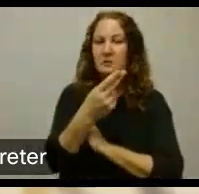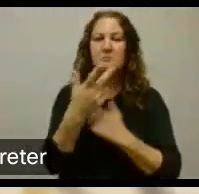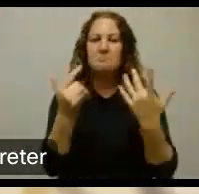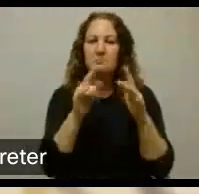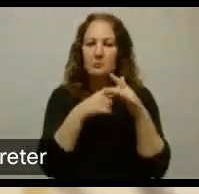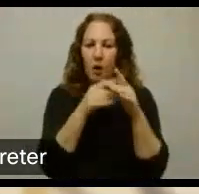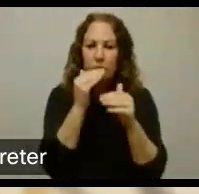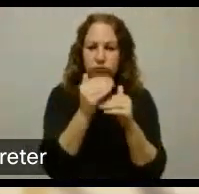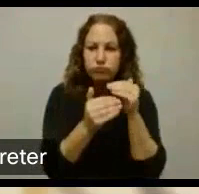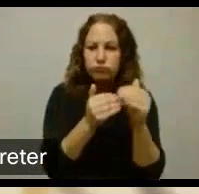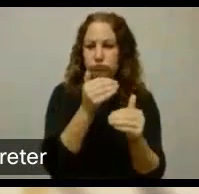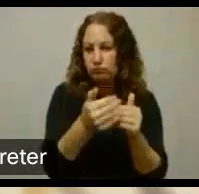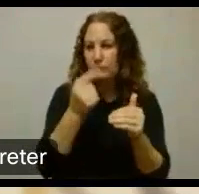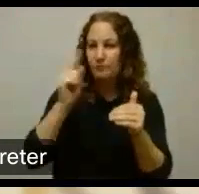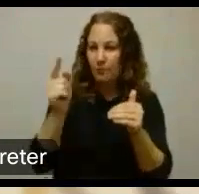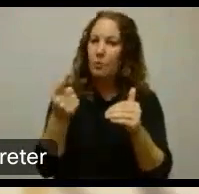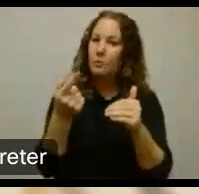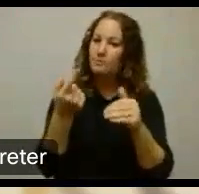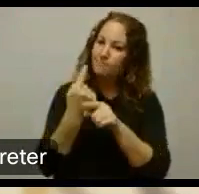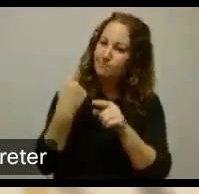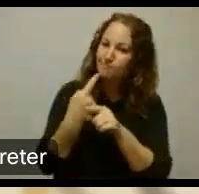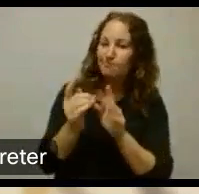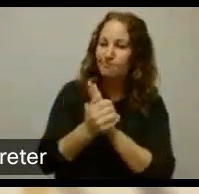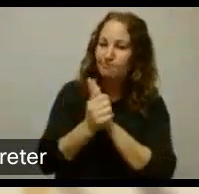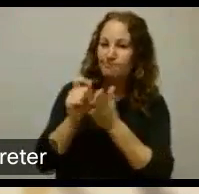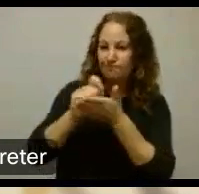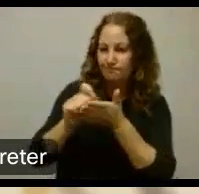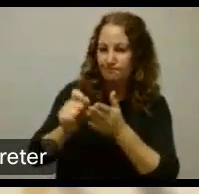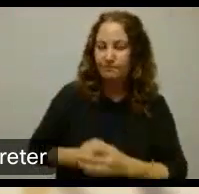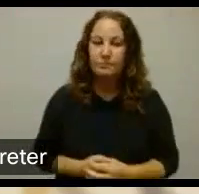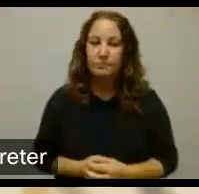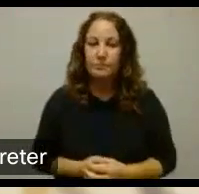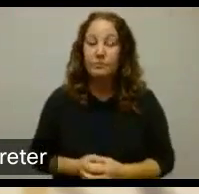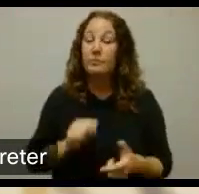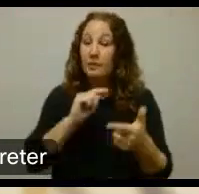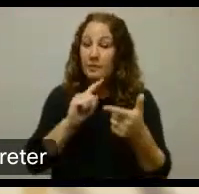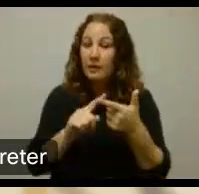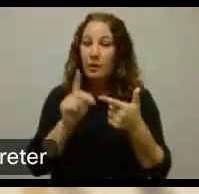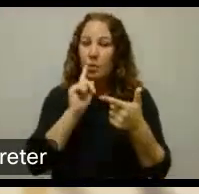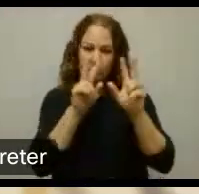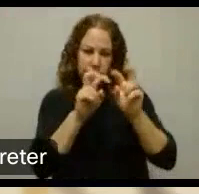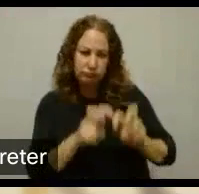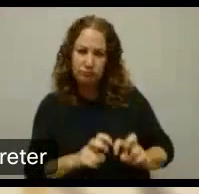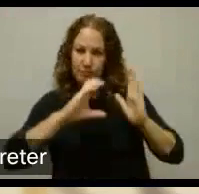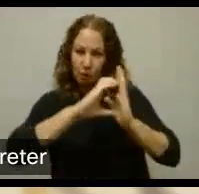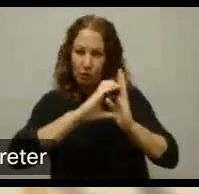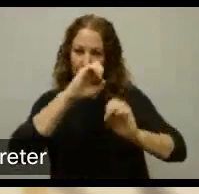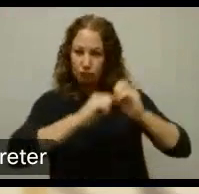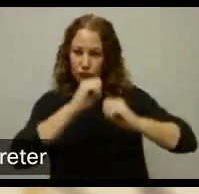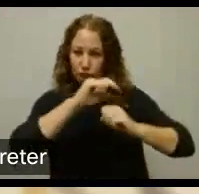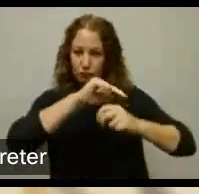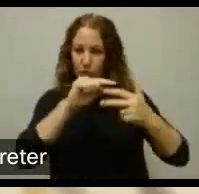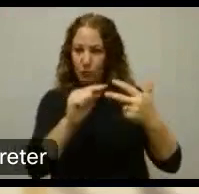blocks for effective writing. And then we're going to break apart paragraph structure into three